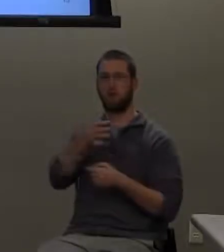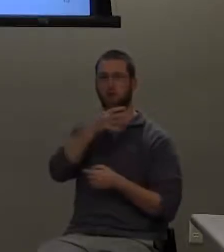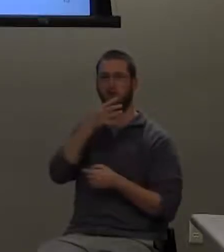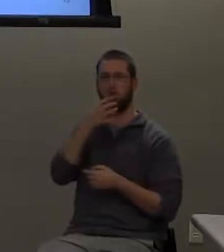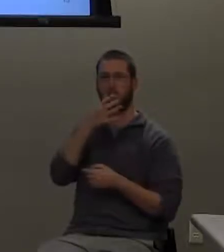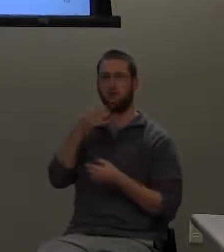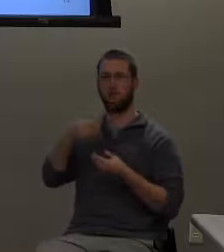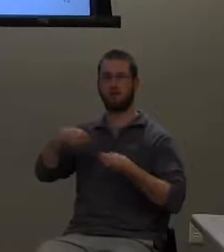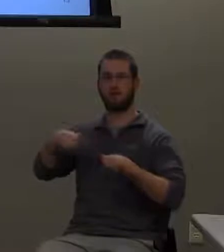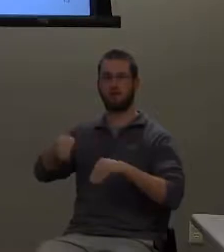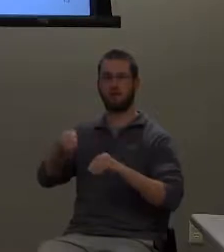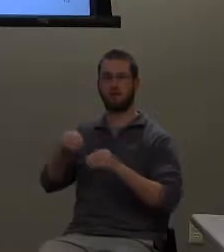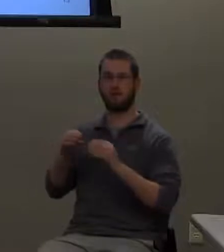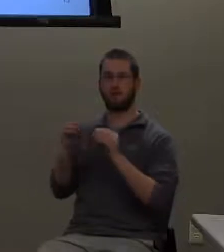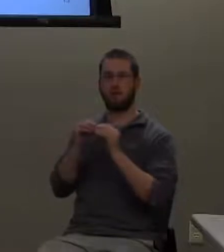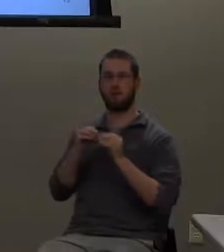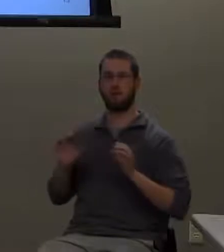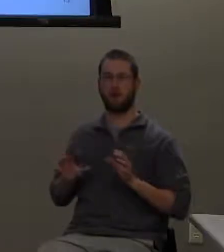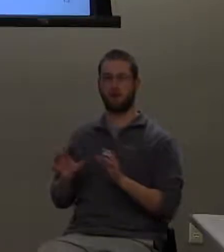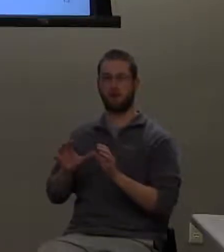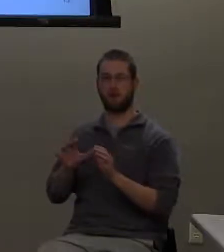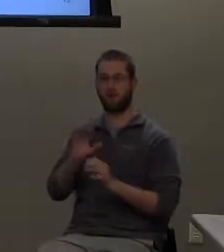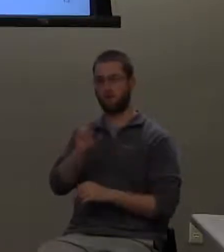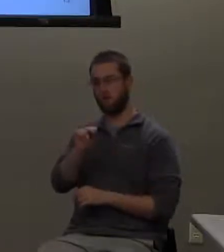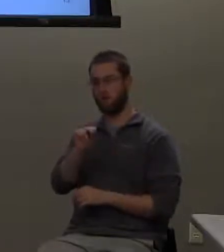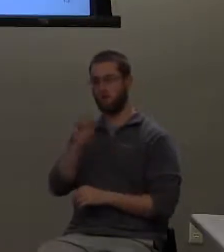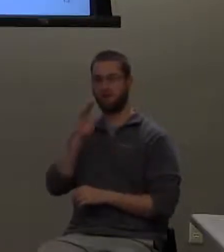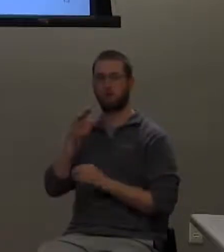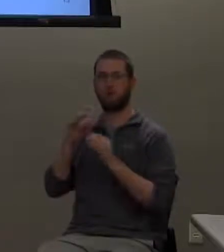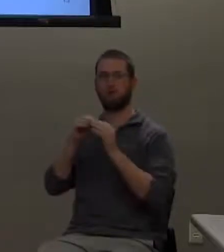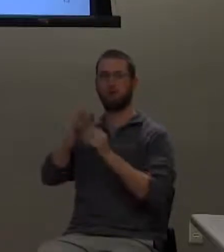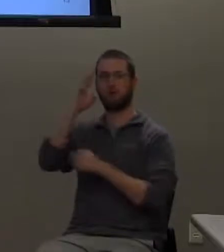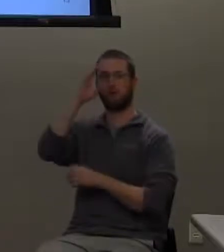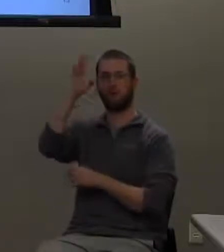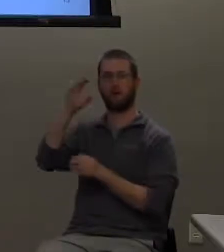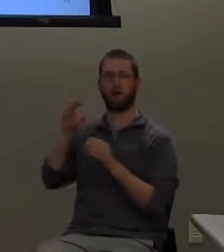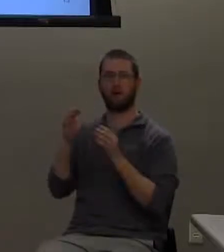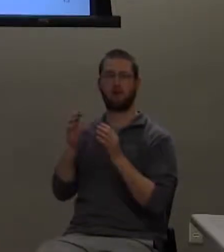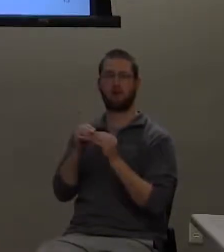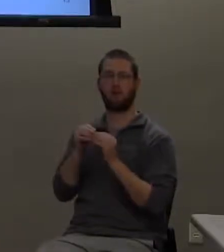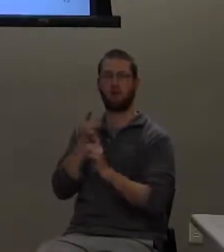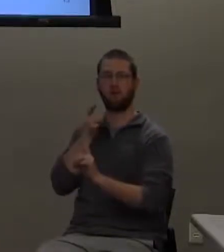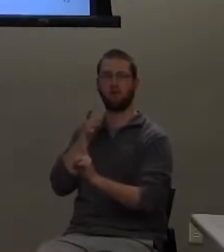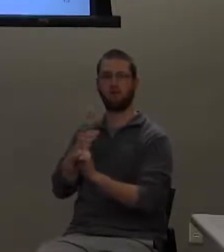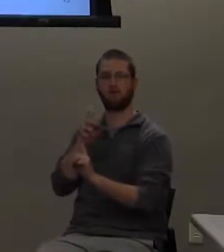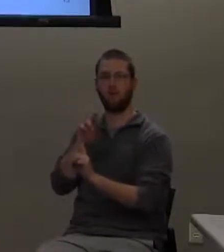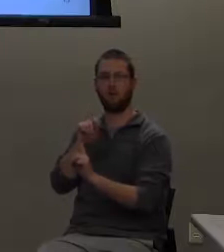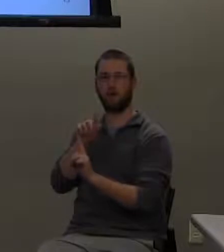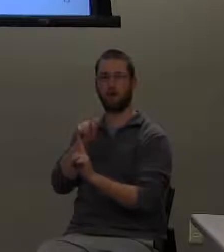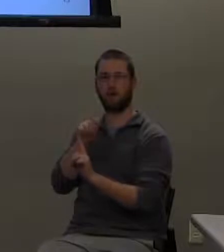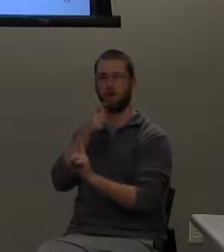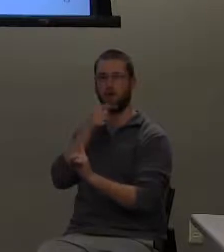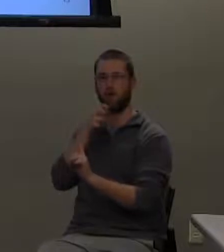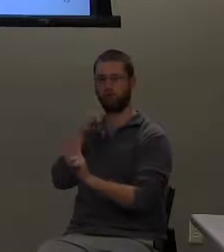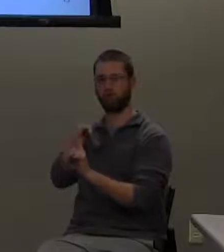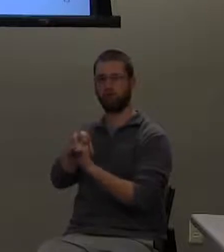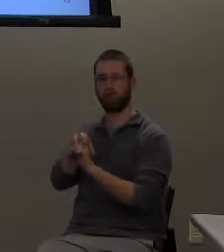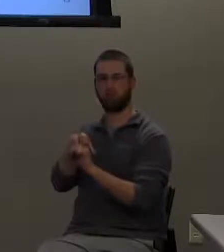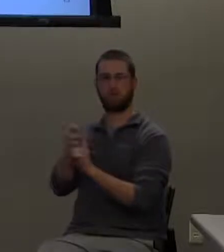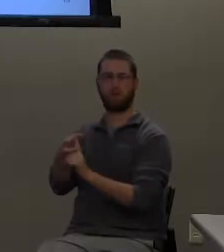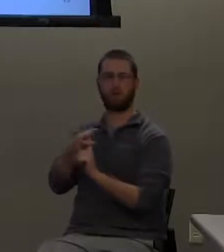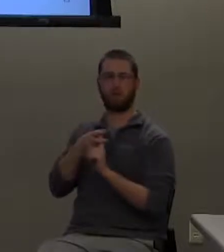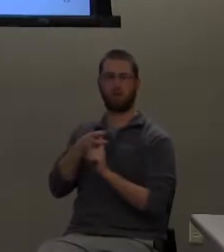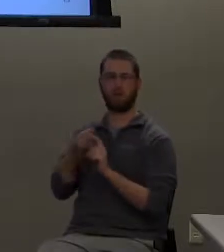to get activity. It's about being more creative and more targeted in who we're going to go after, so we don't have to provide as